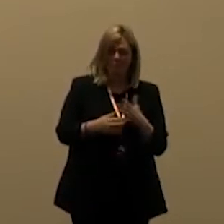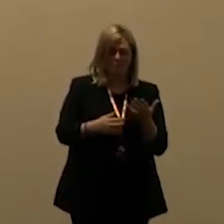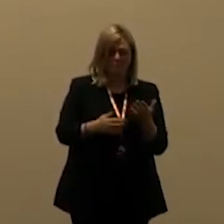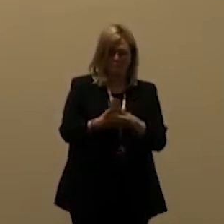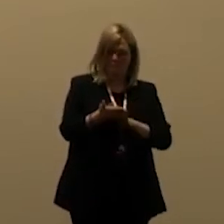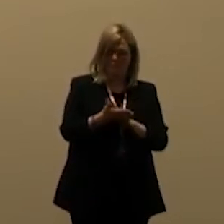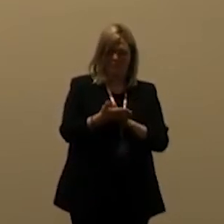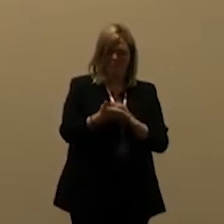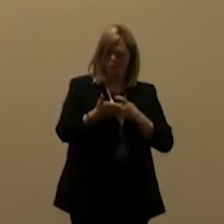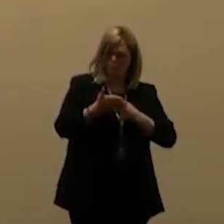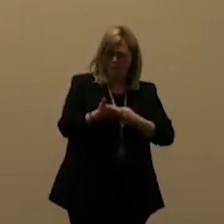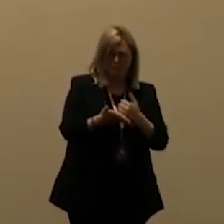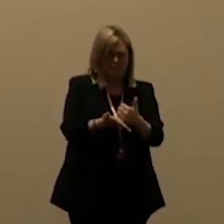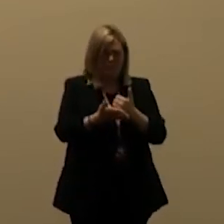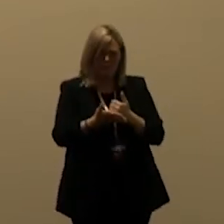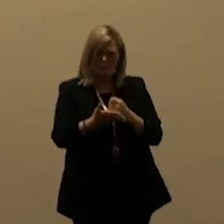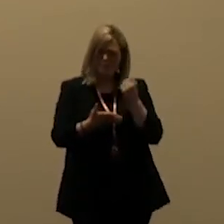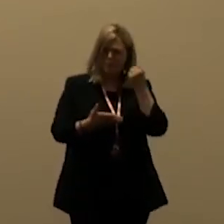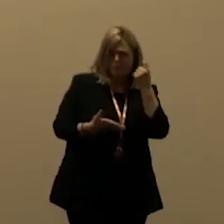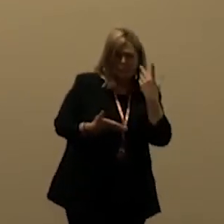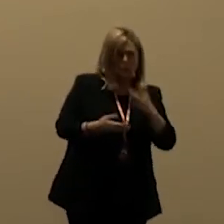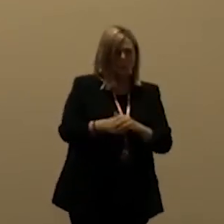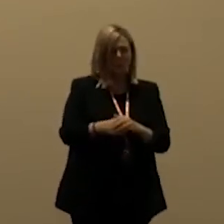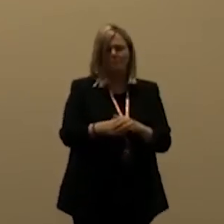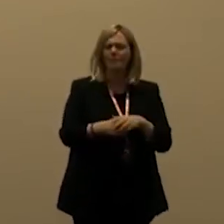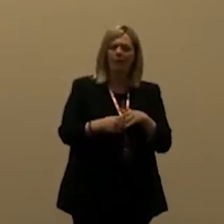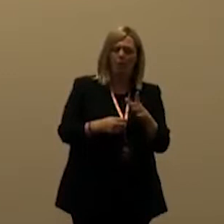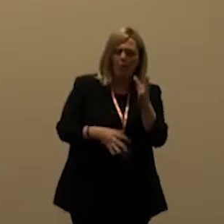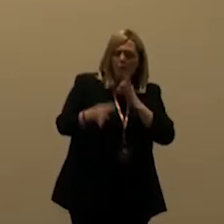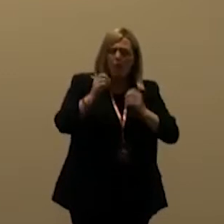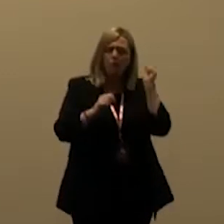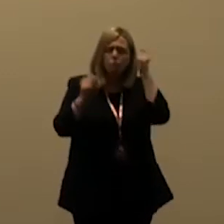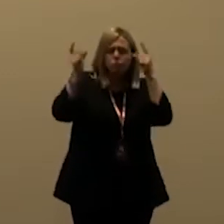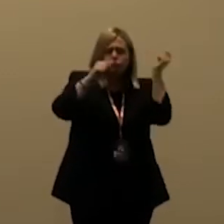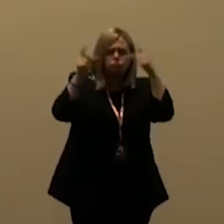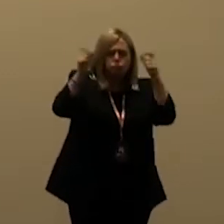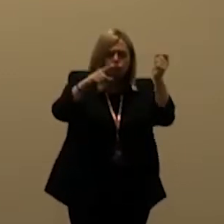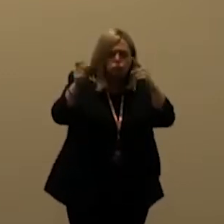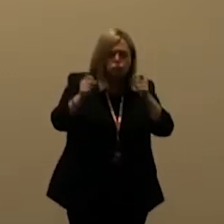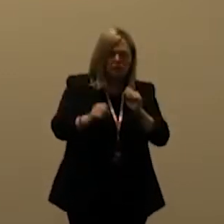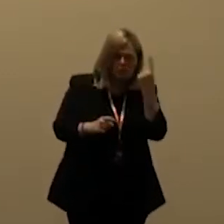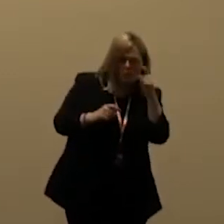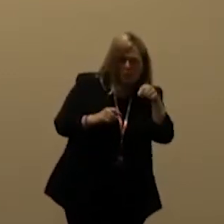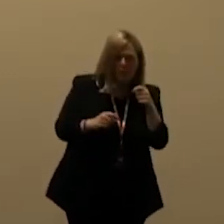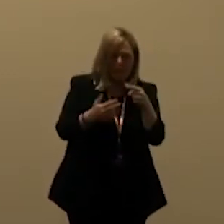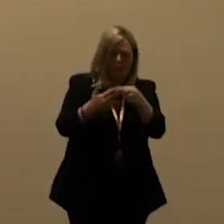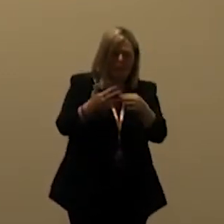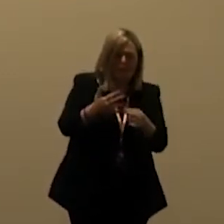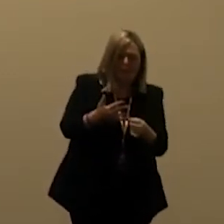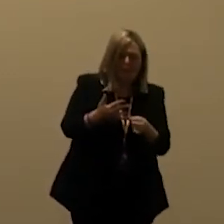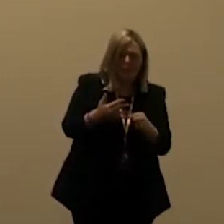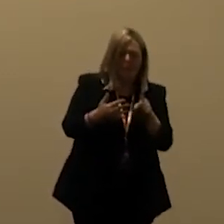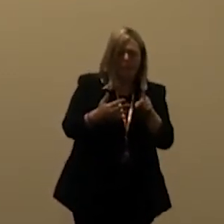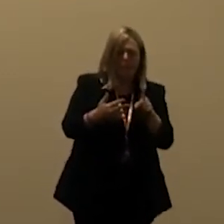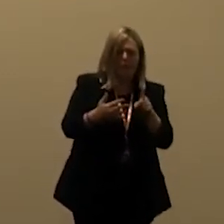got recommendations and suggestions, and have you thought of this, and what about this piece of research? And instead of that